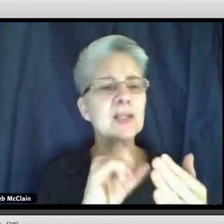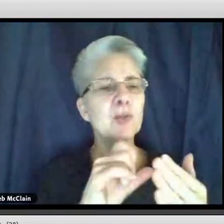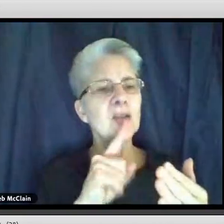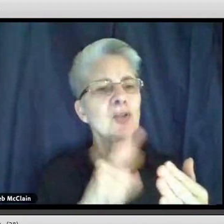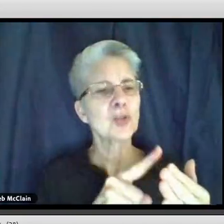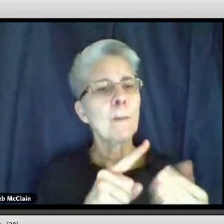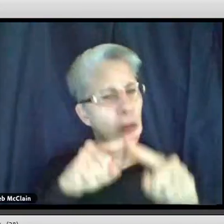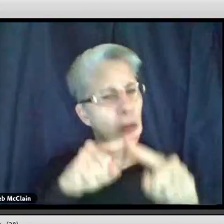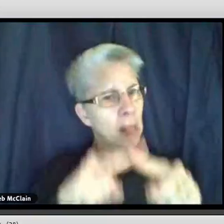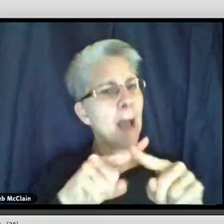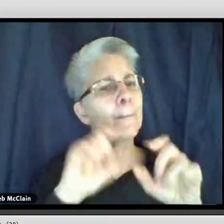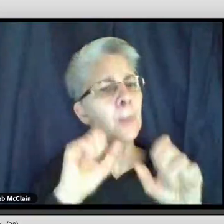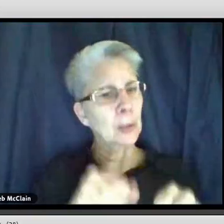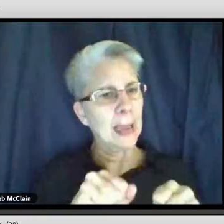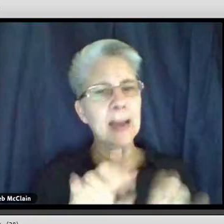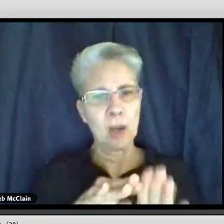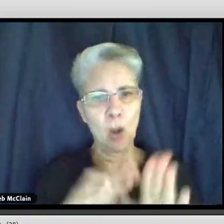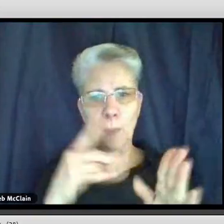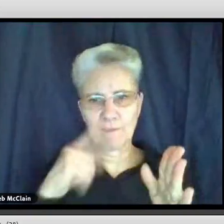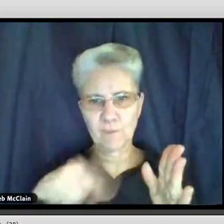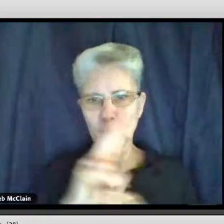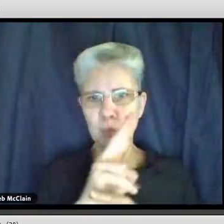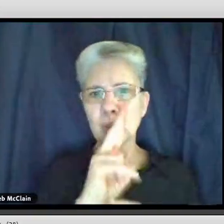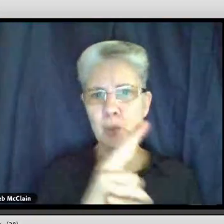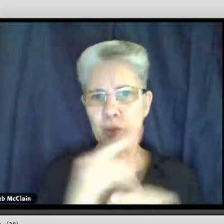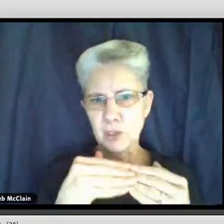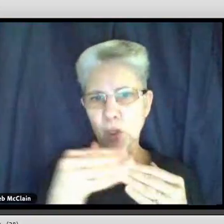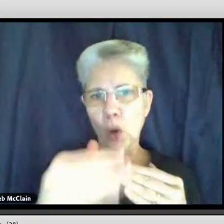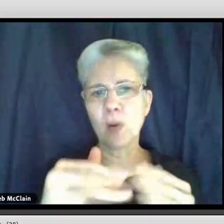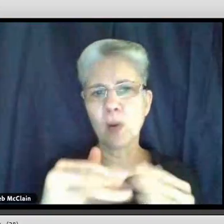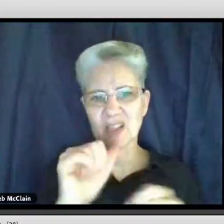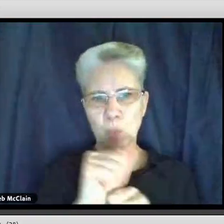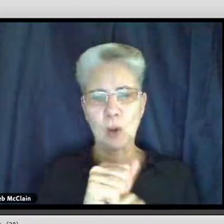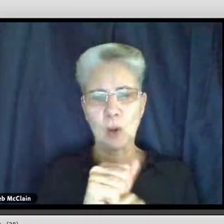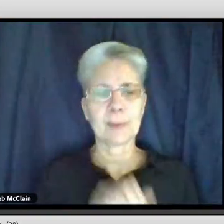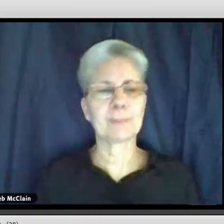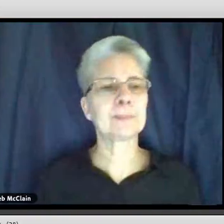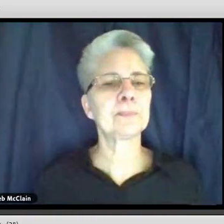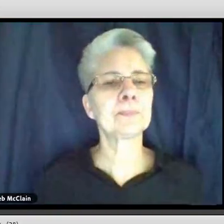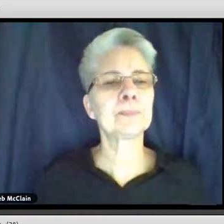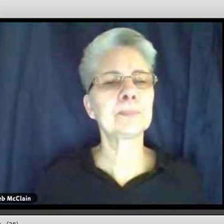quite reliable and available to you as you move forward into this work.